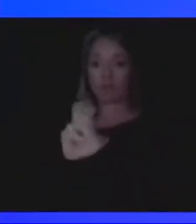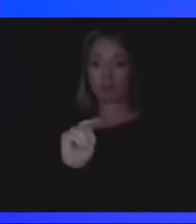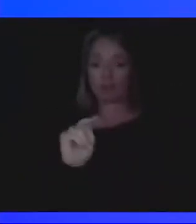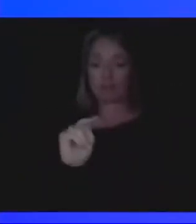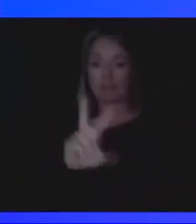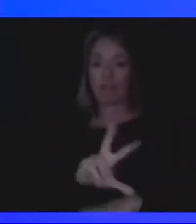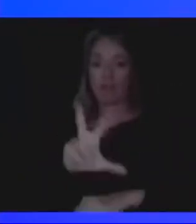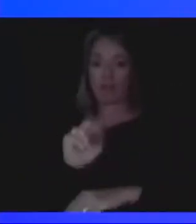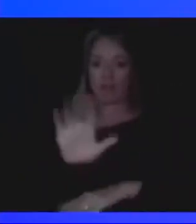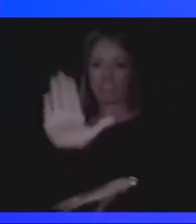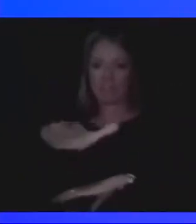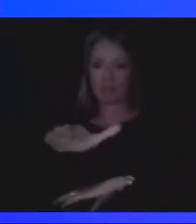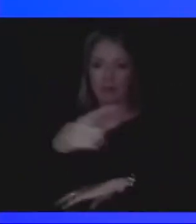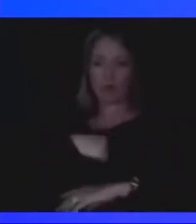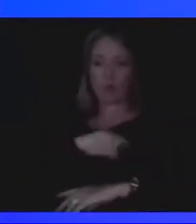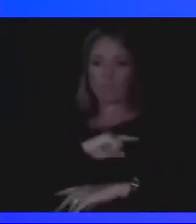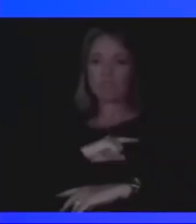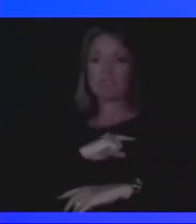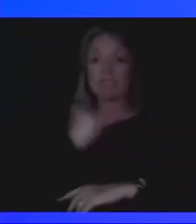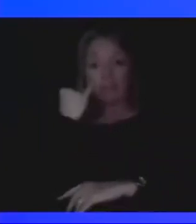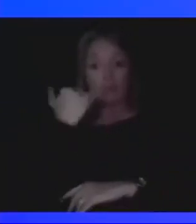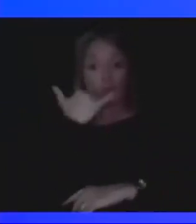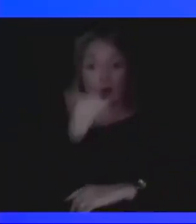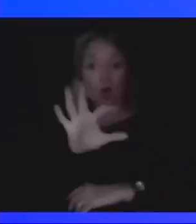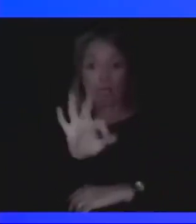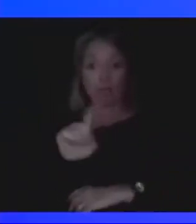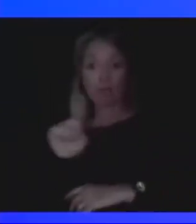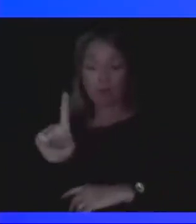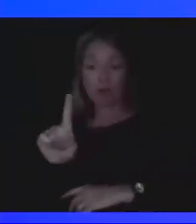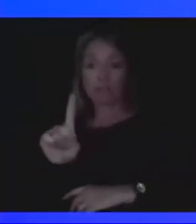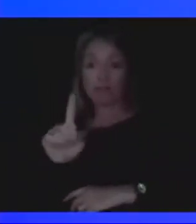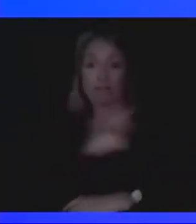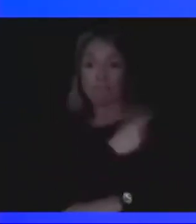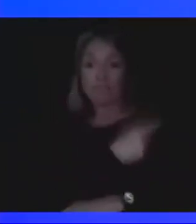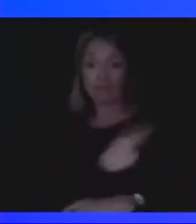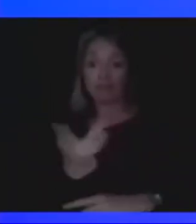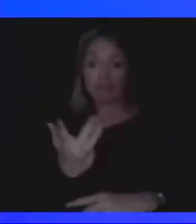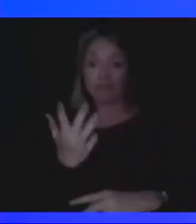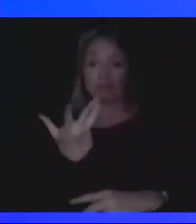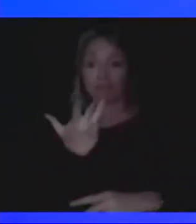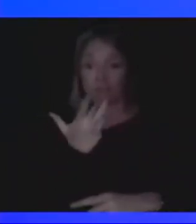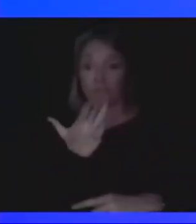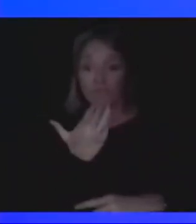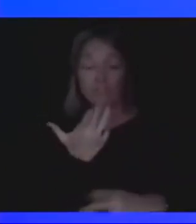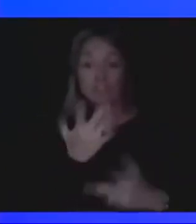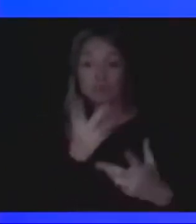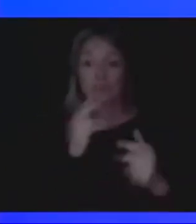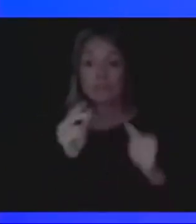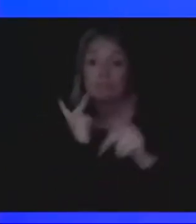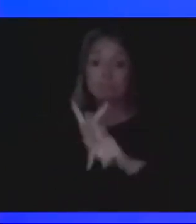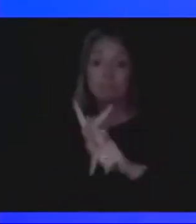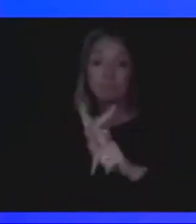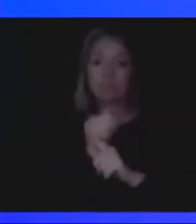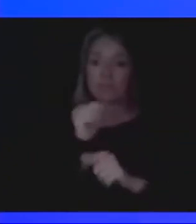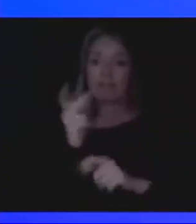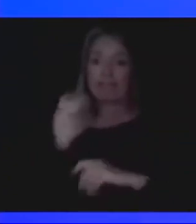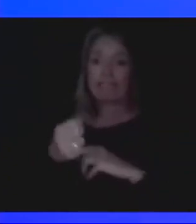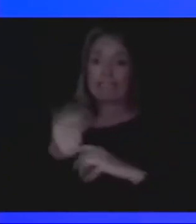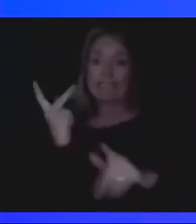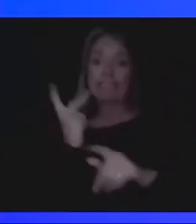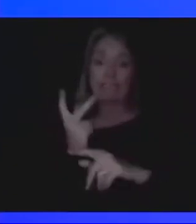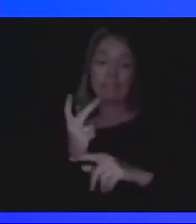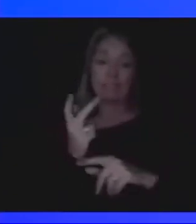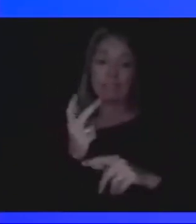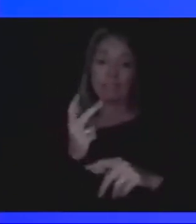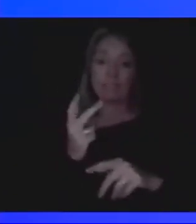autonomy. When you call 911, like we always kind of joke, we're not in the kidnapping business. We need to work with you about where you want to go. We can't just hijack